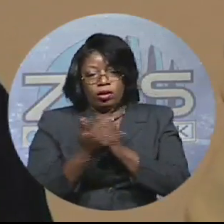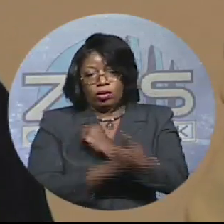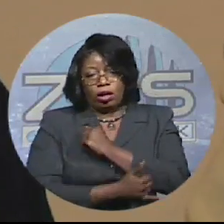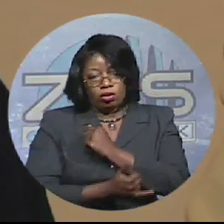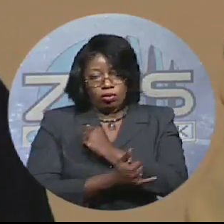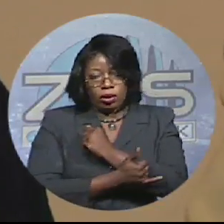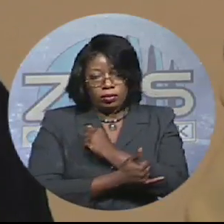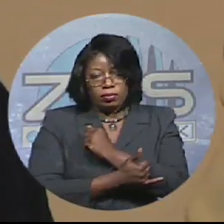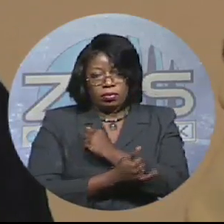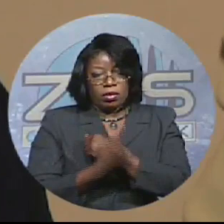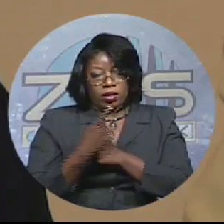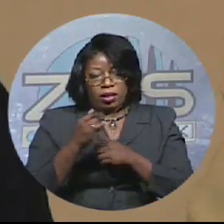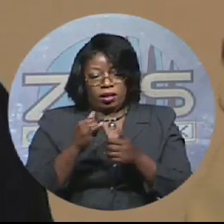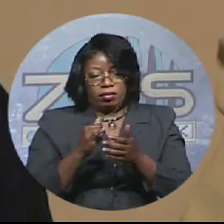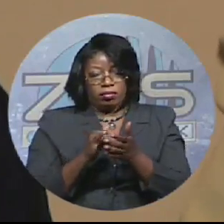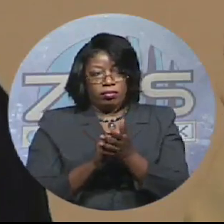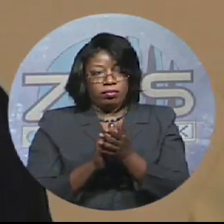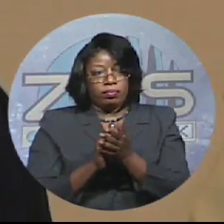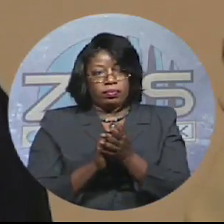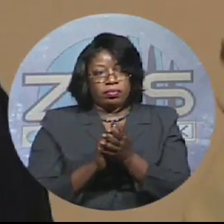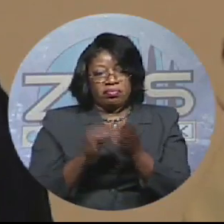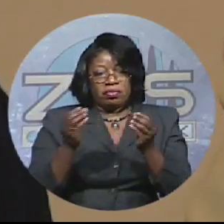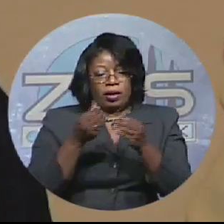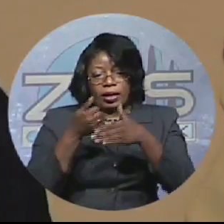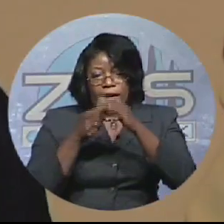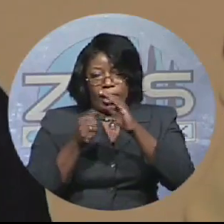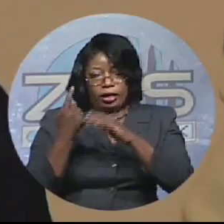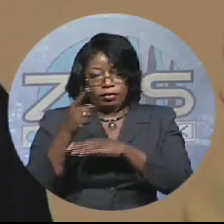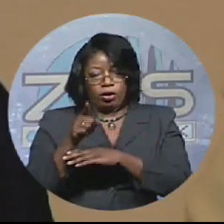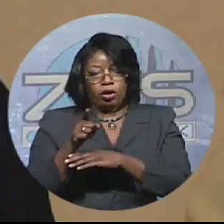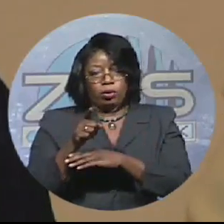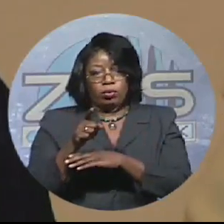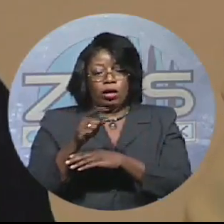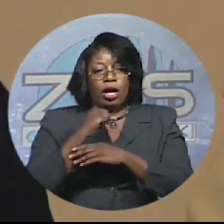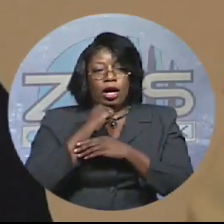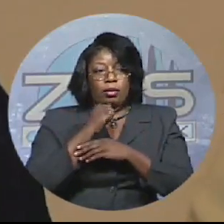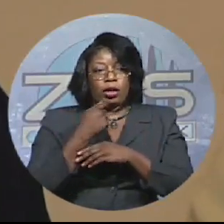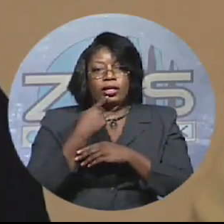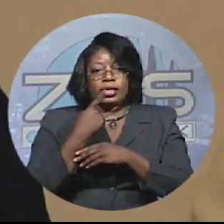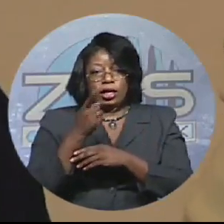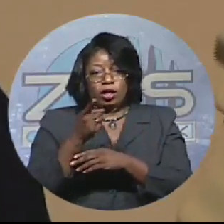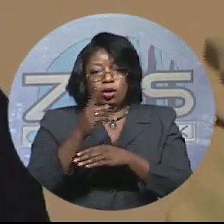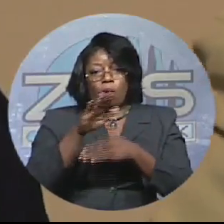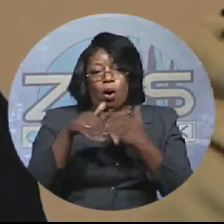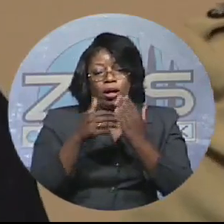and you perceive that you have immunity, there's no hiding place. I'm not going to tell you of